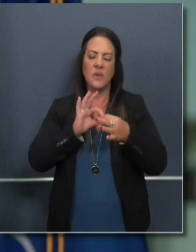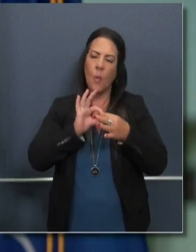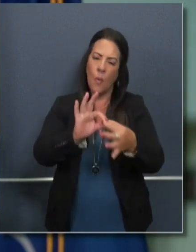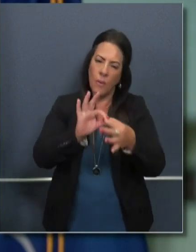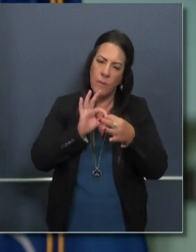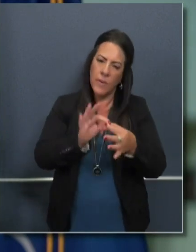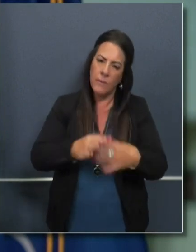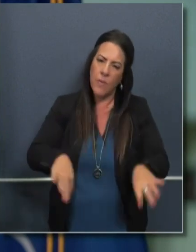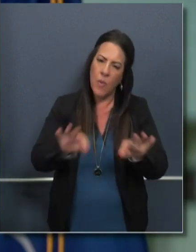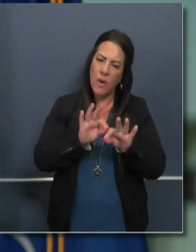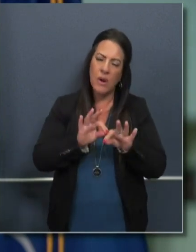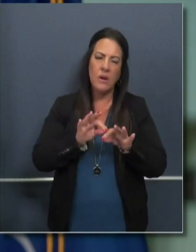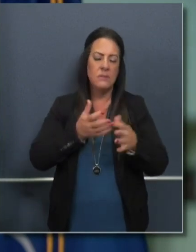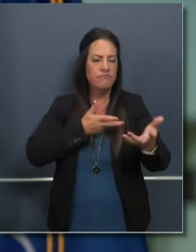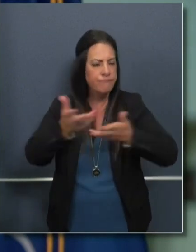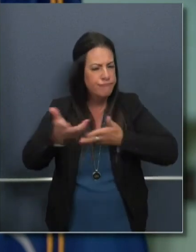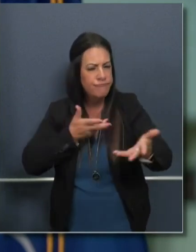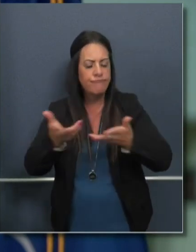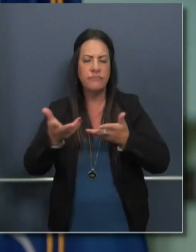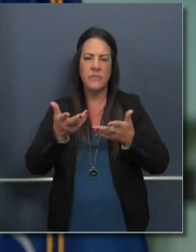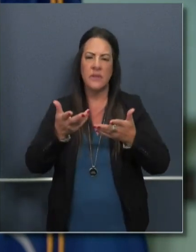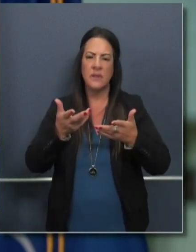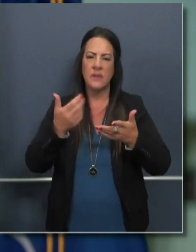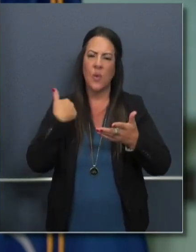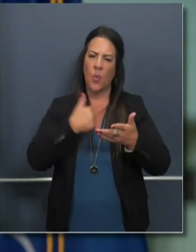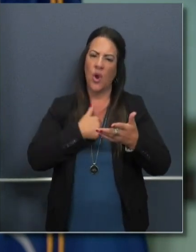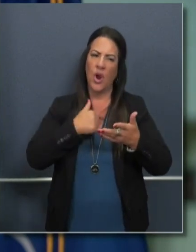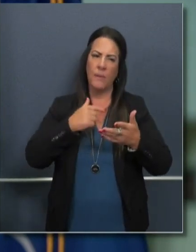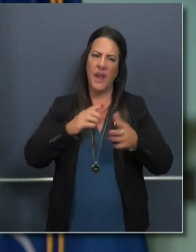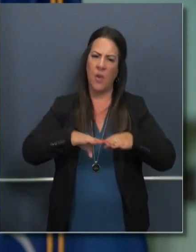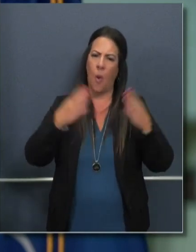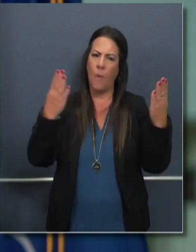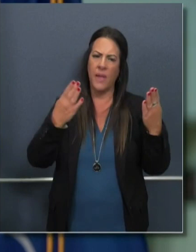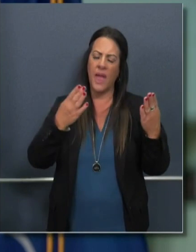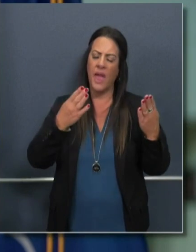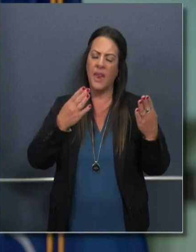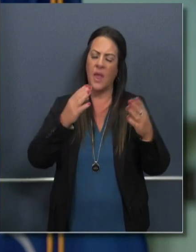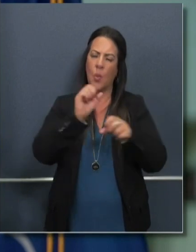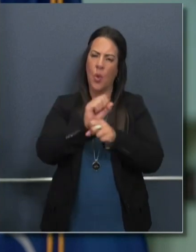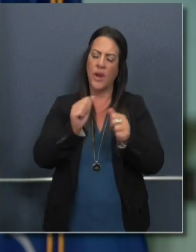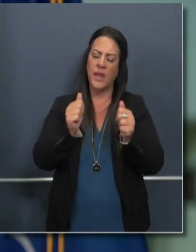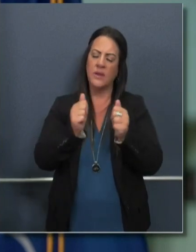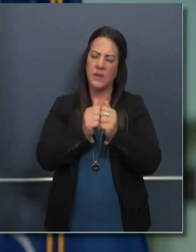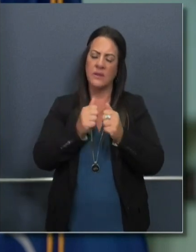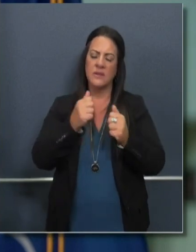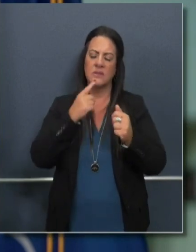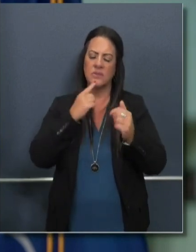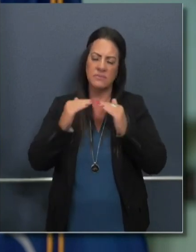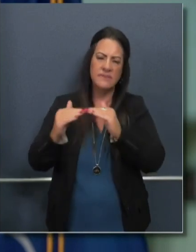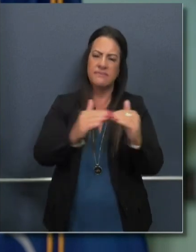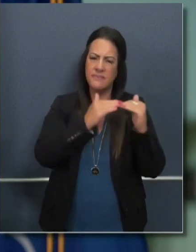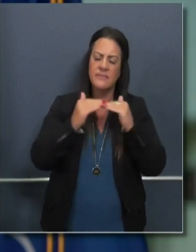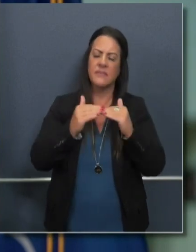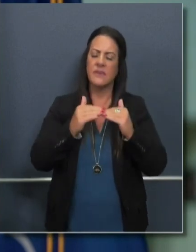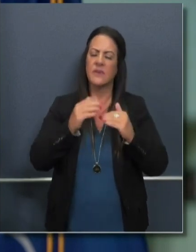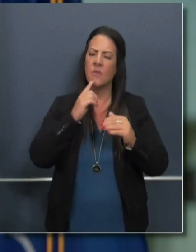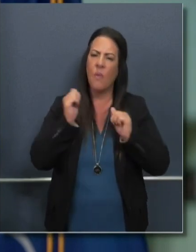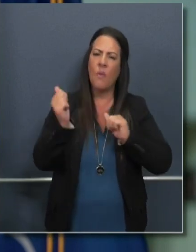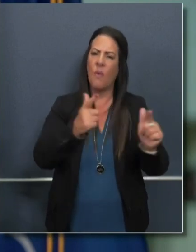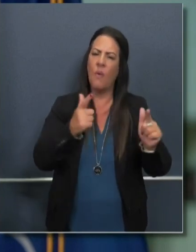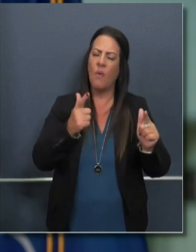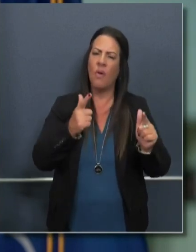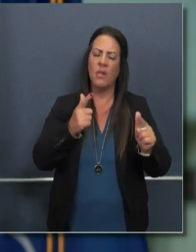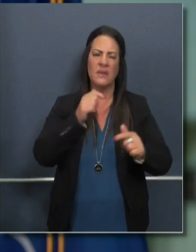cooperation, spirit of engagement. And we hope that's the first approach as it relates to enforcement in this space,